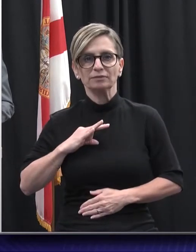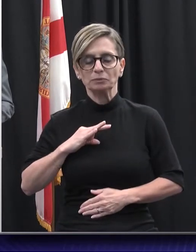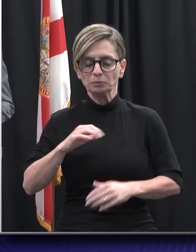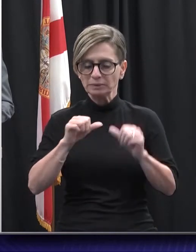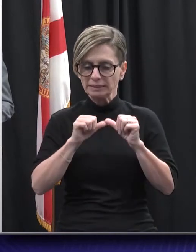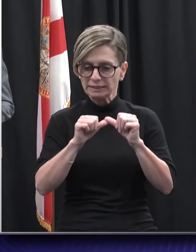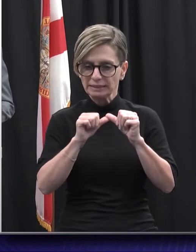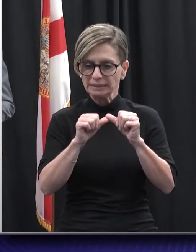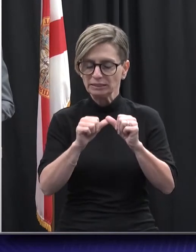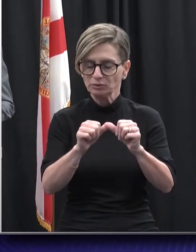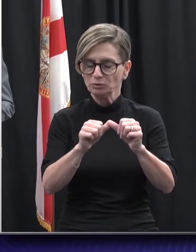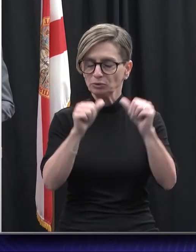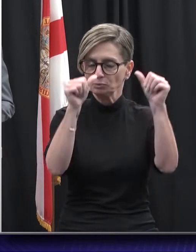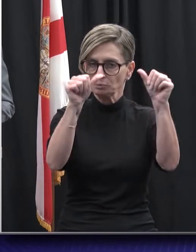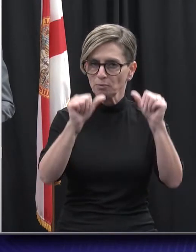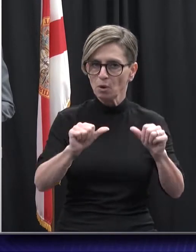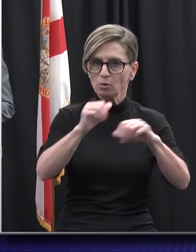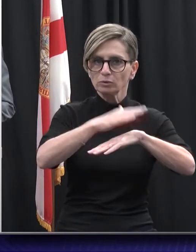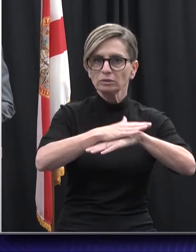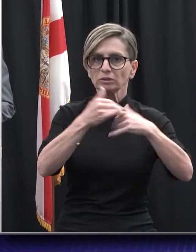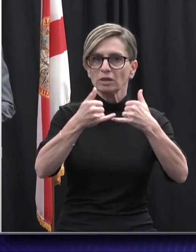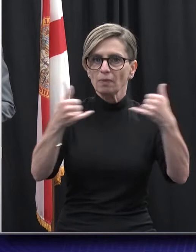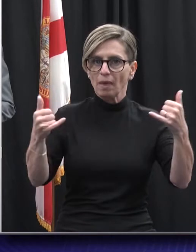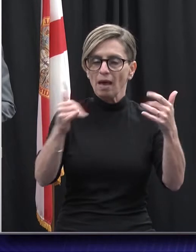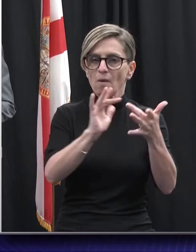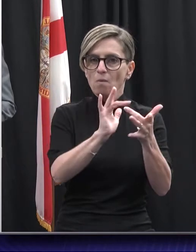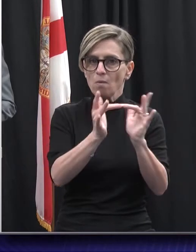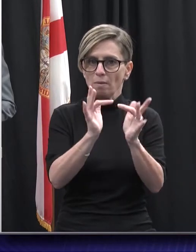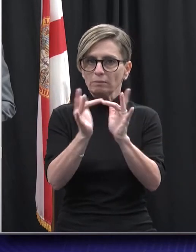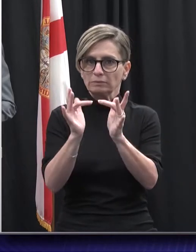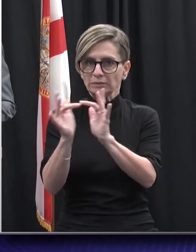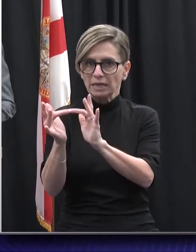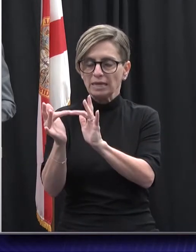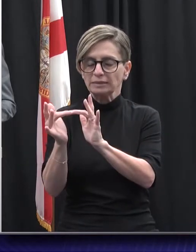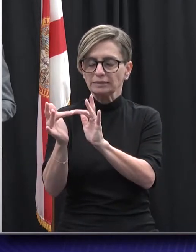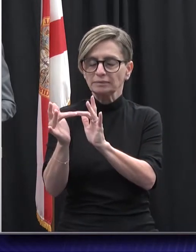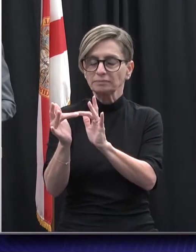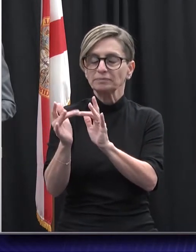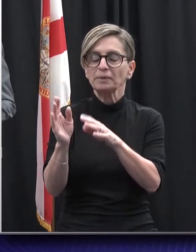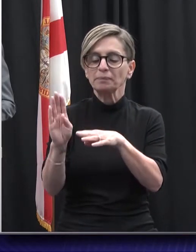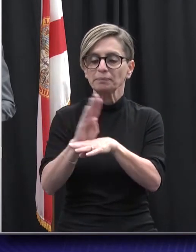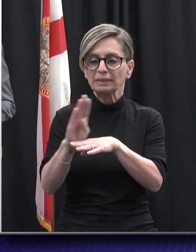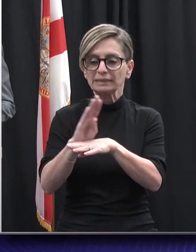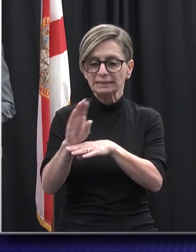our website and will be a resource to businesses how they can